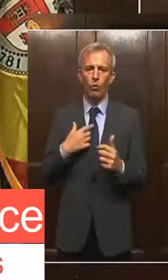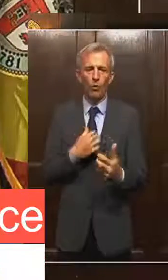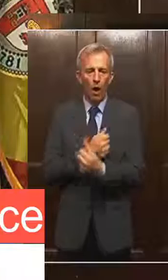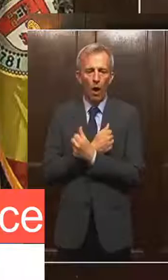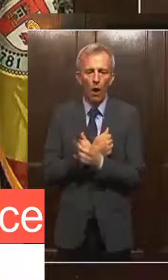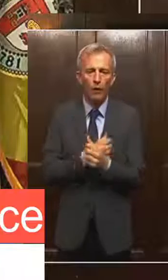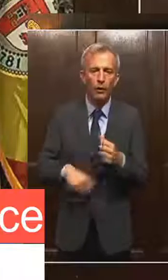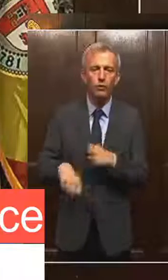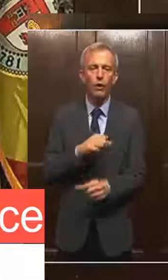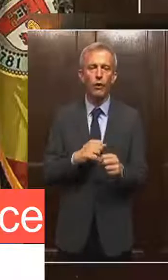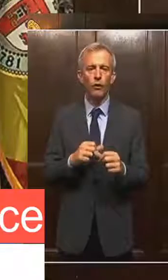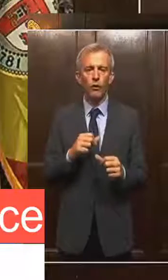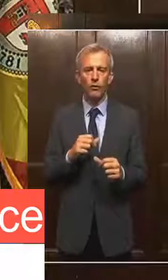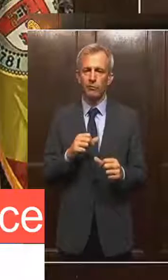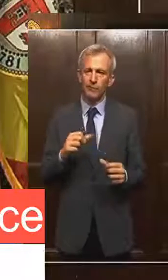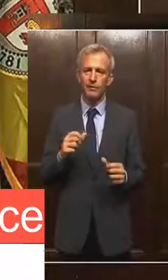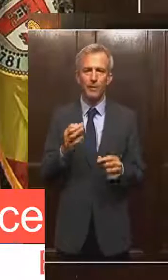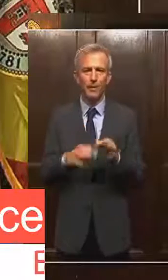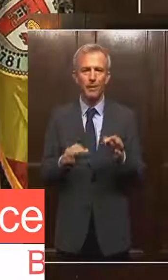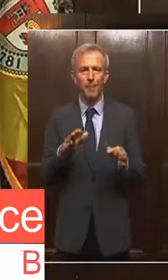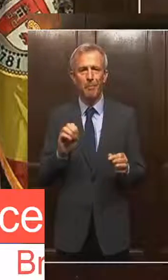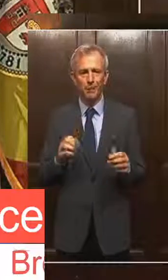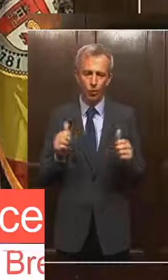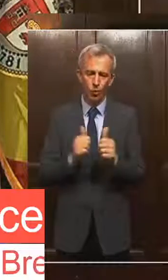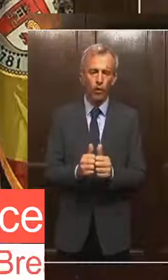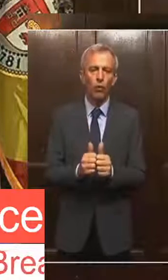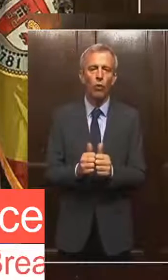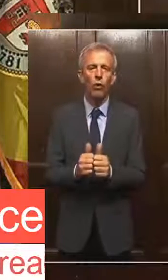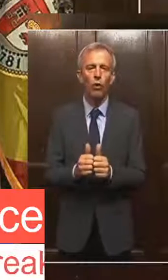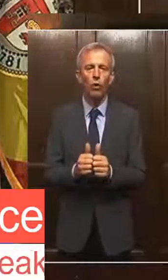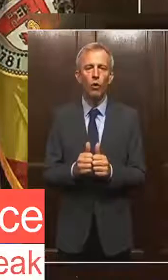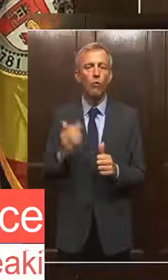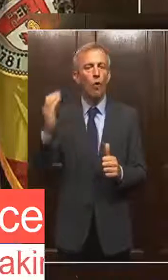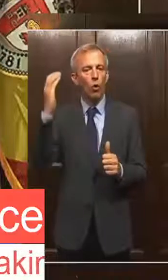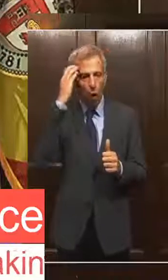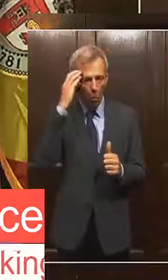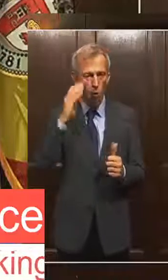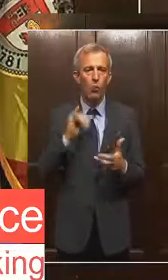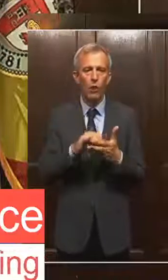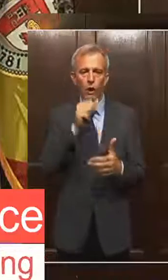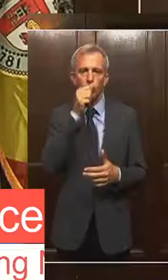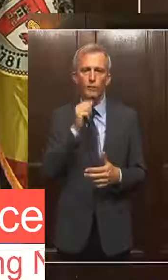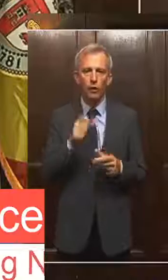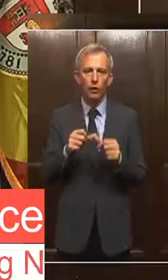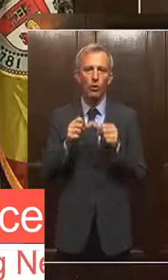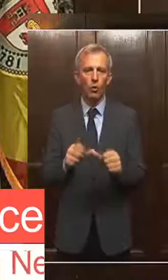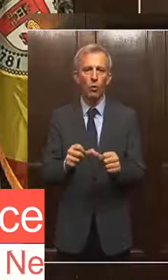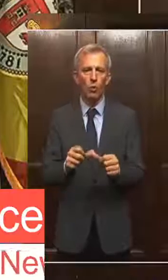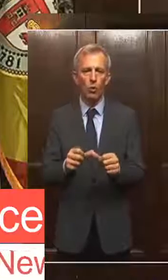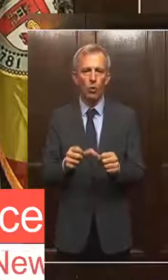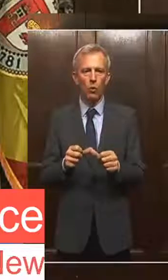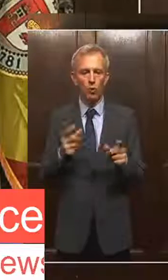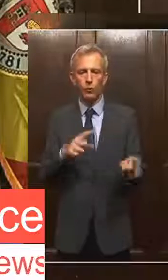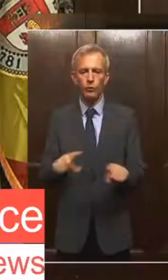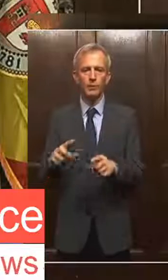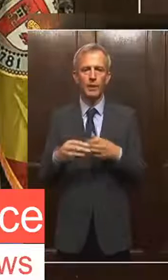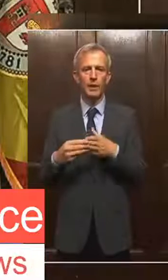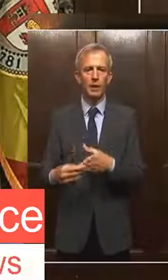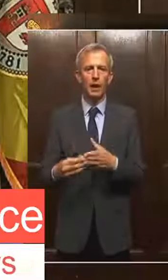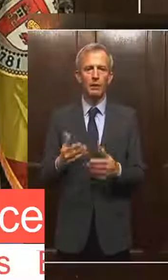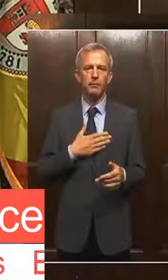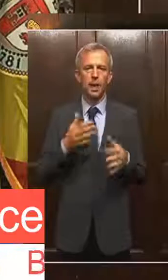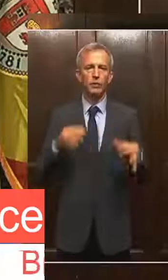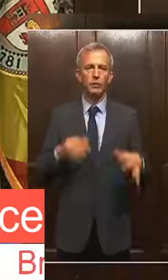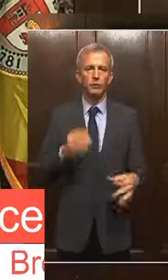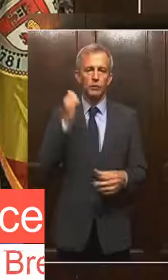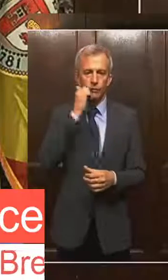another, how we want to be together. And knowing that that suffering is going on guides me and my decisions every single day, even as I